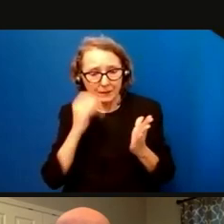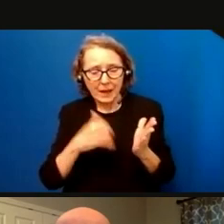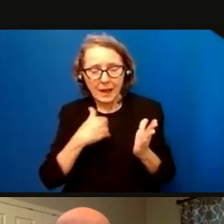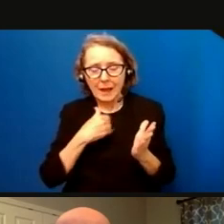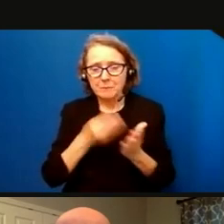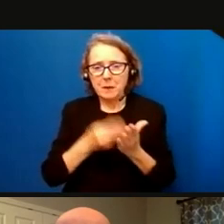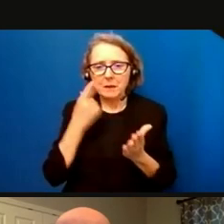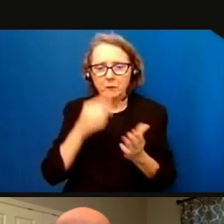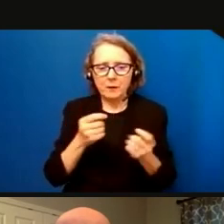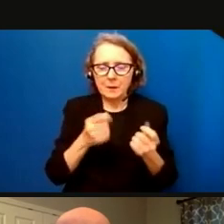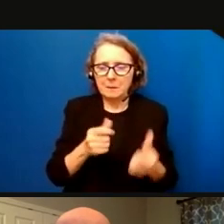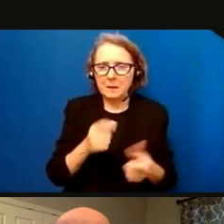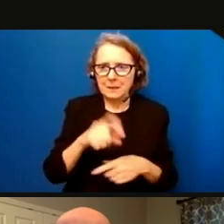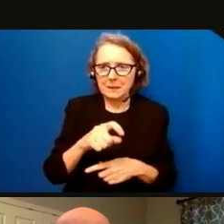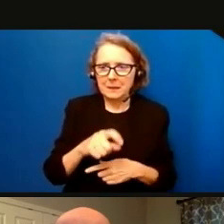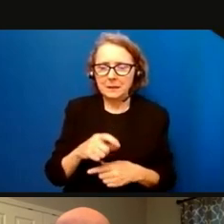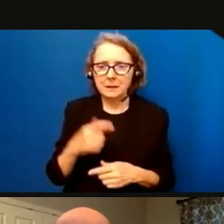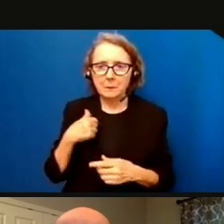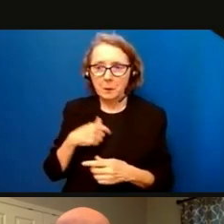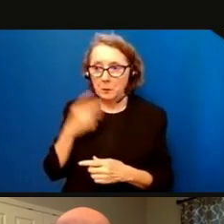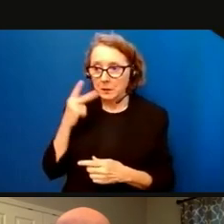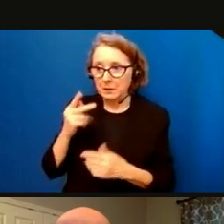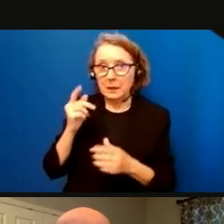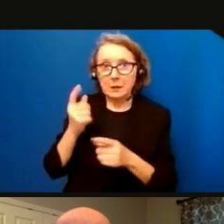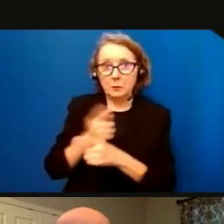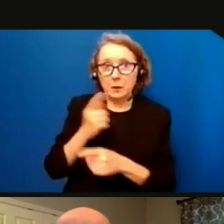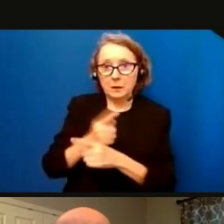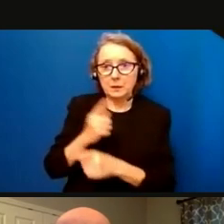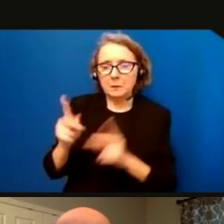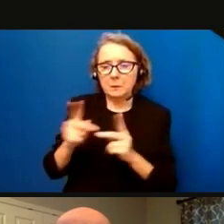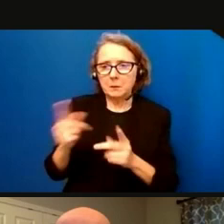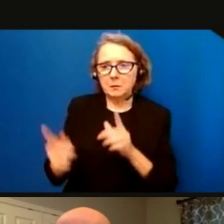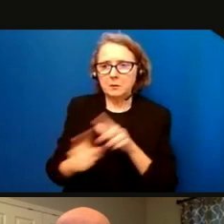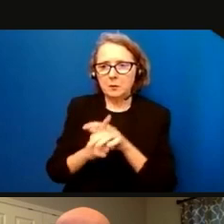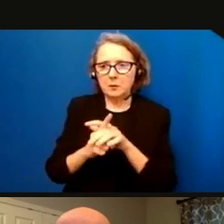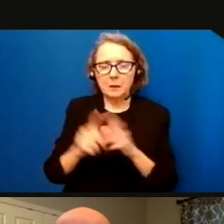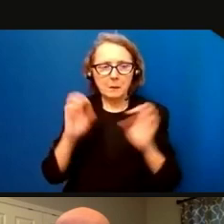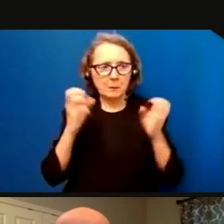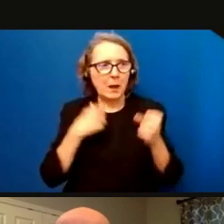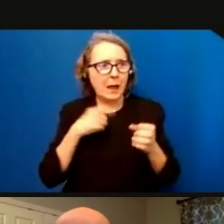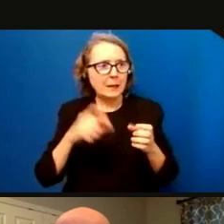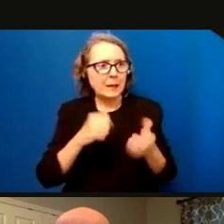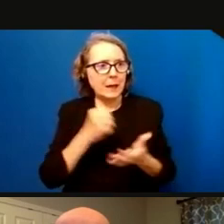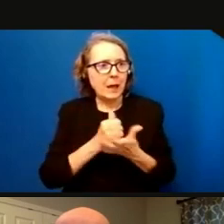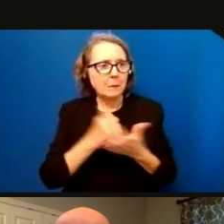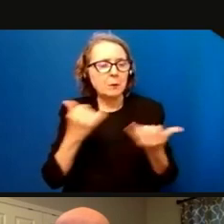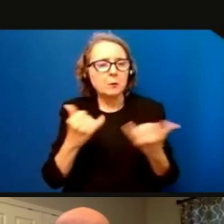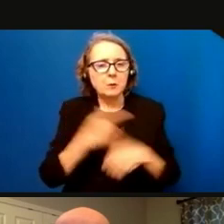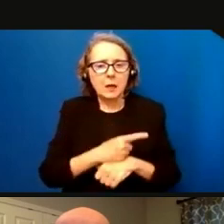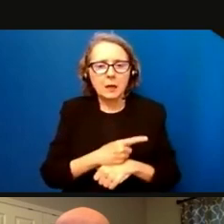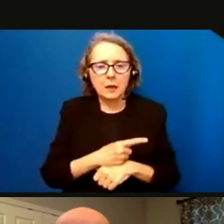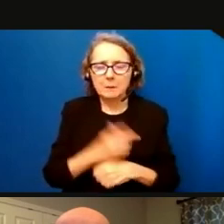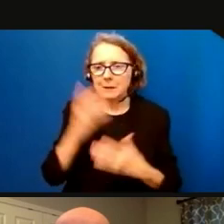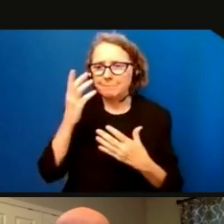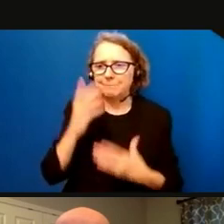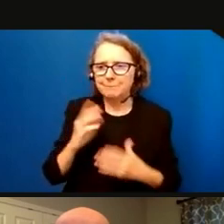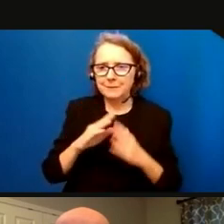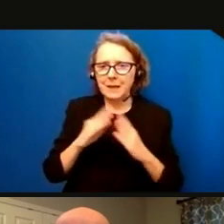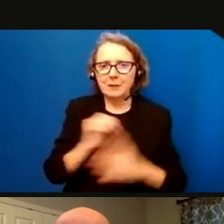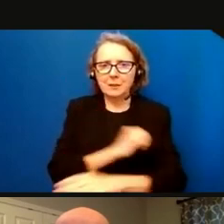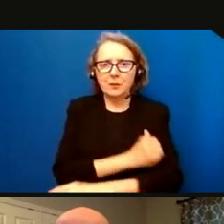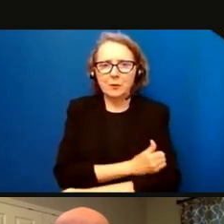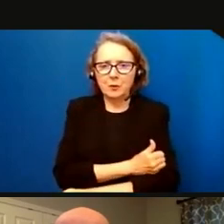do have come through our door on a regular basis is that emergency, I need assistance today. Unfortunately, the housing authority is